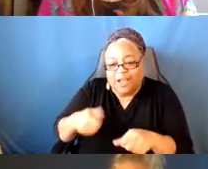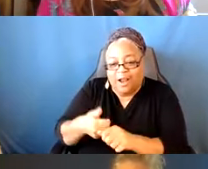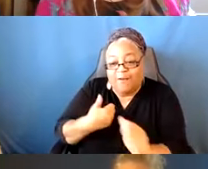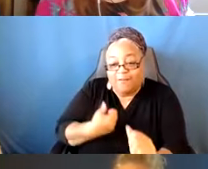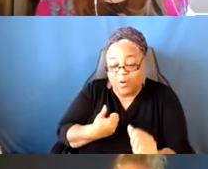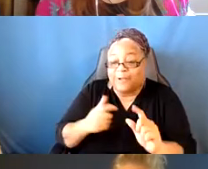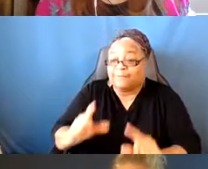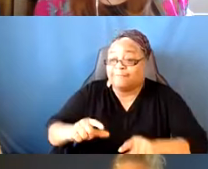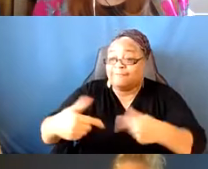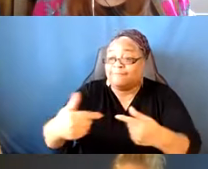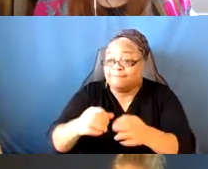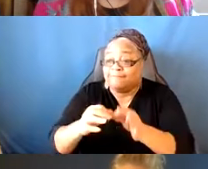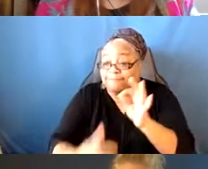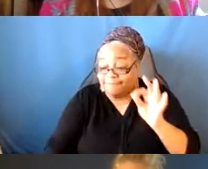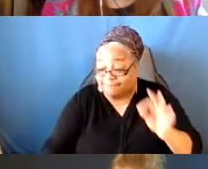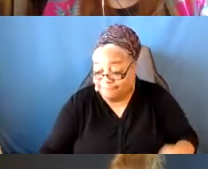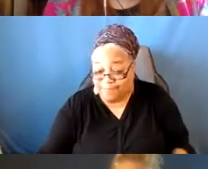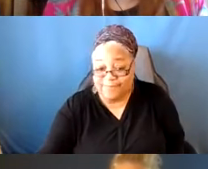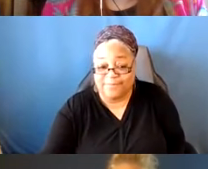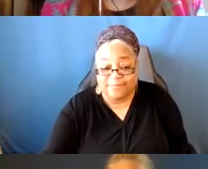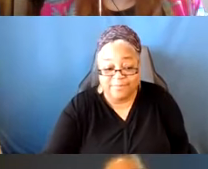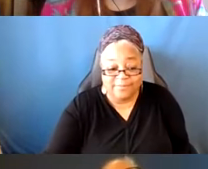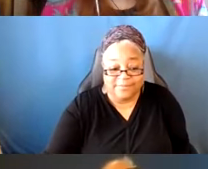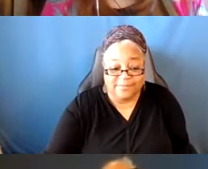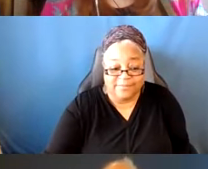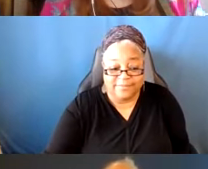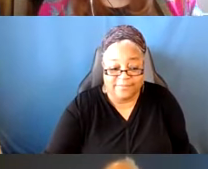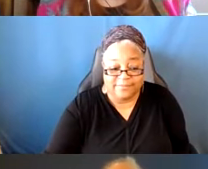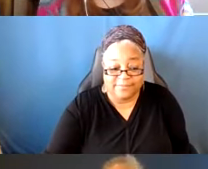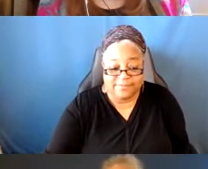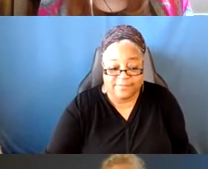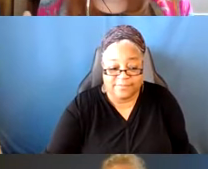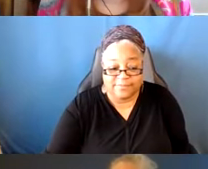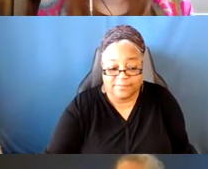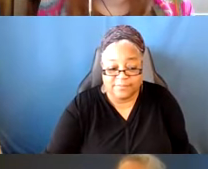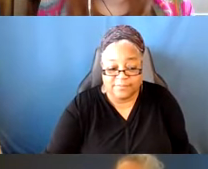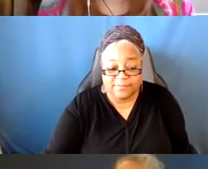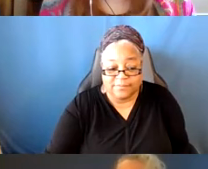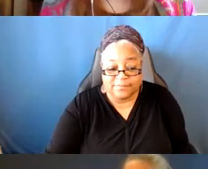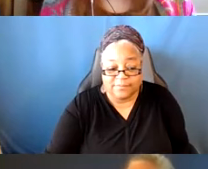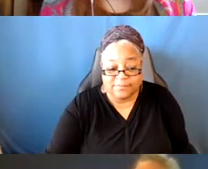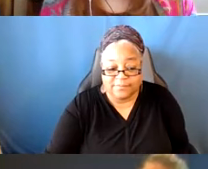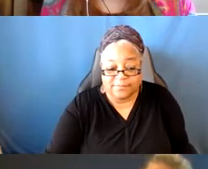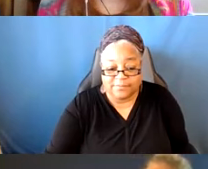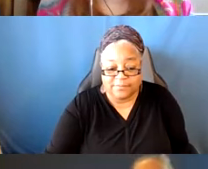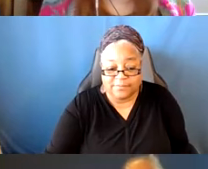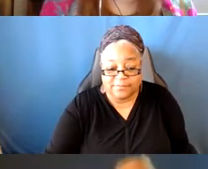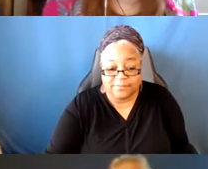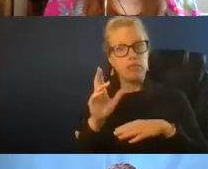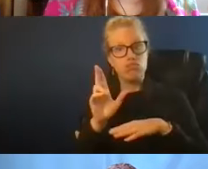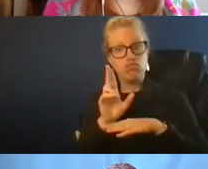We workshop her route to and from work. Maybe she takes the bus and she's going to switch buses. She's going